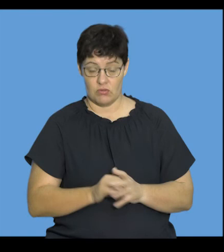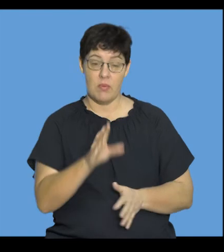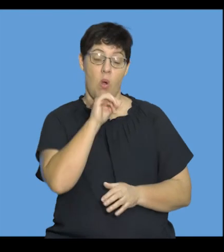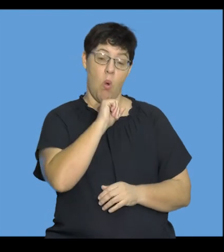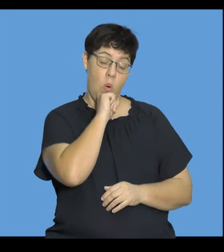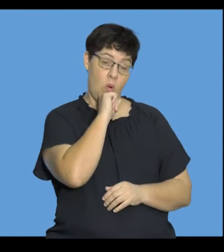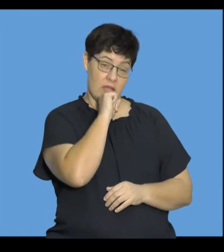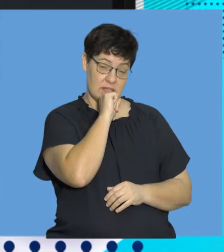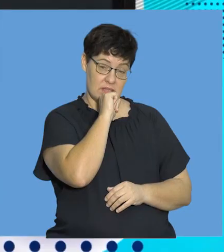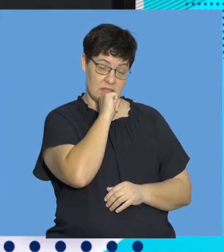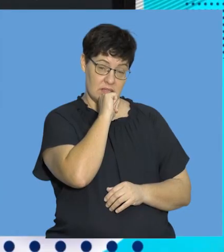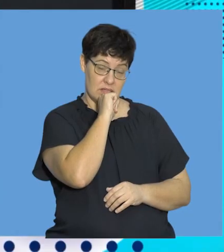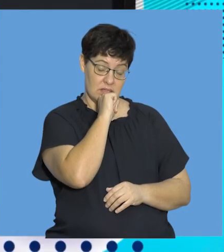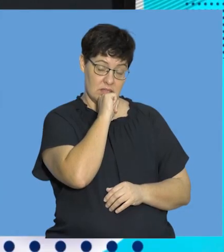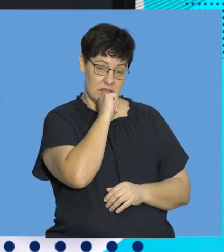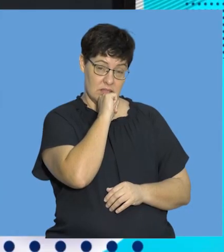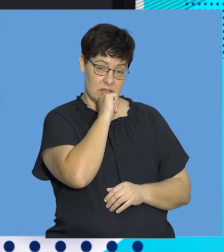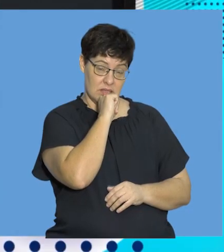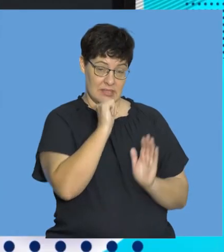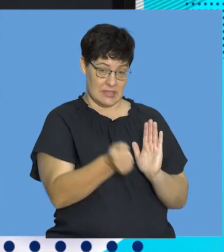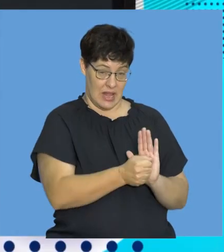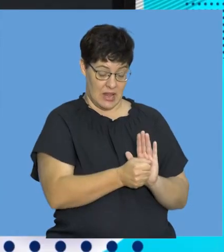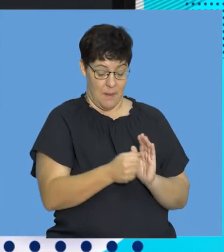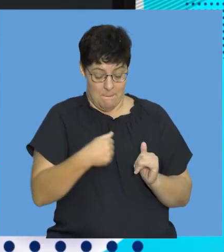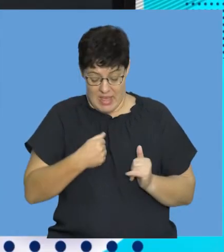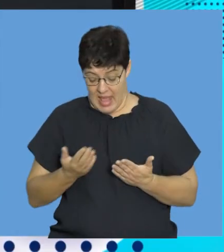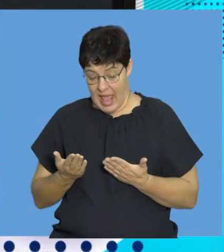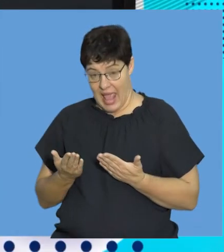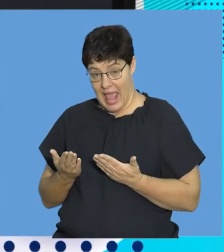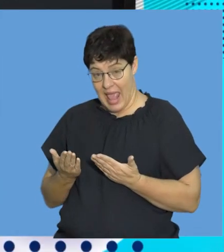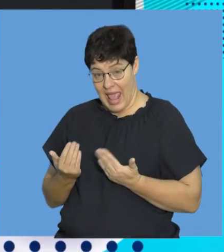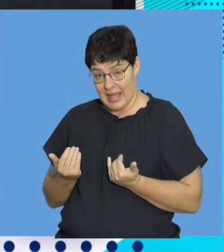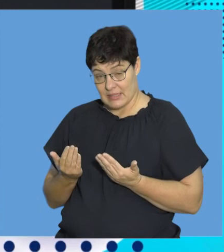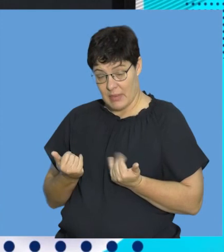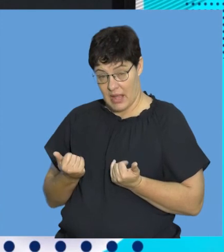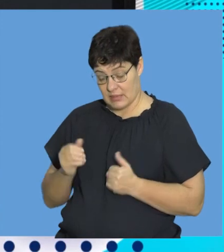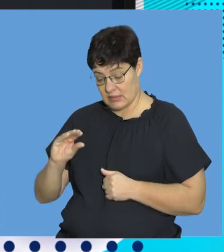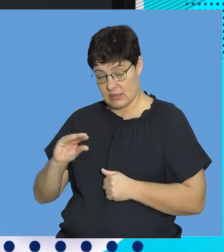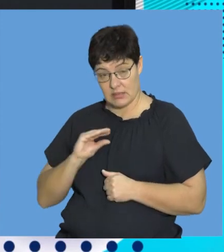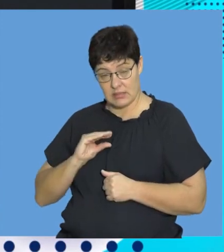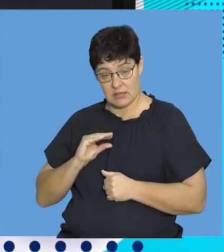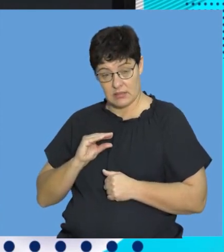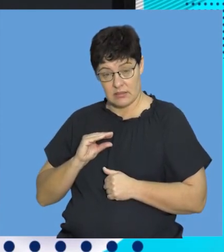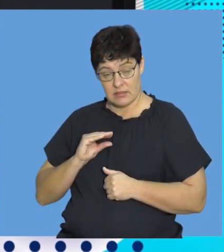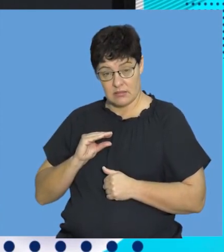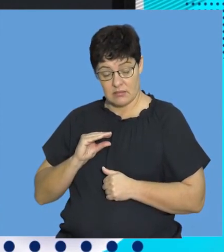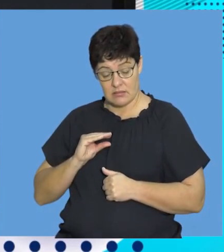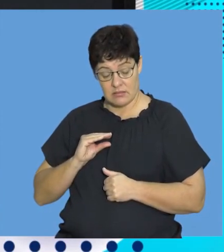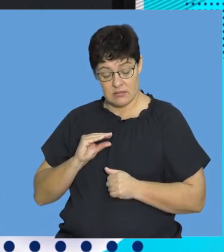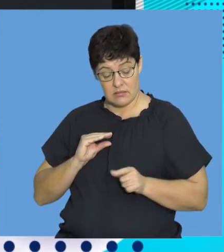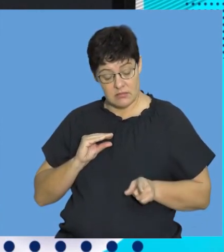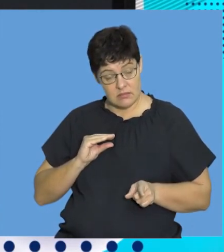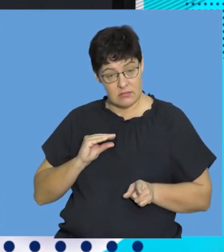in August, then you expect, now this is where the challenge comes in. Based on